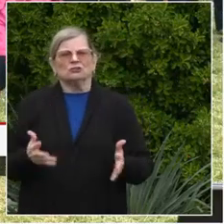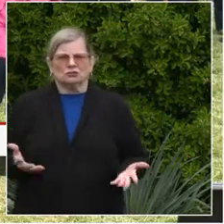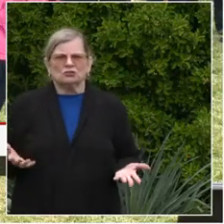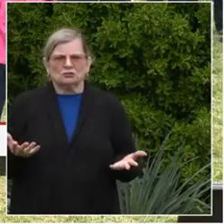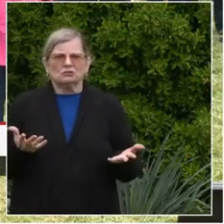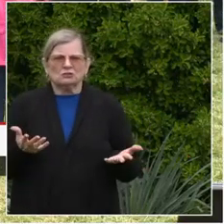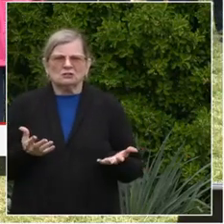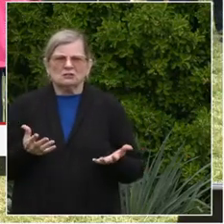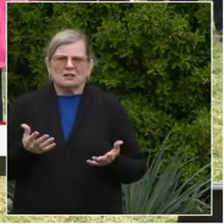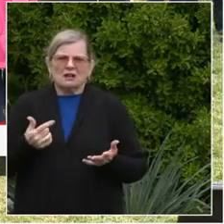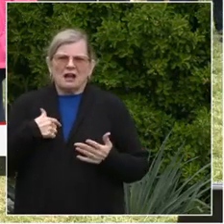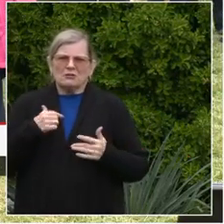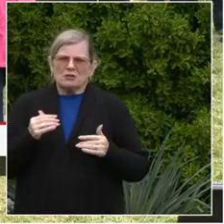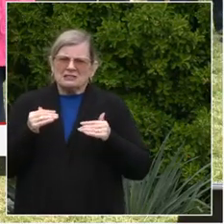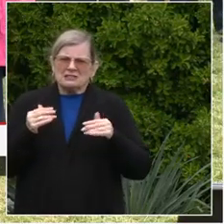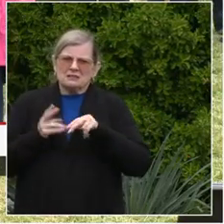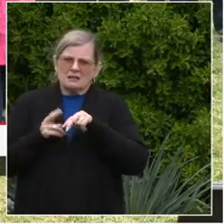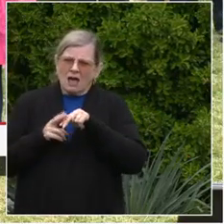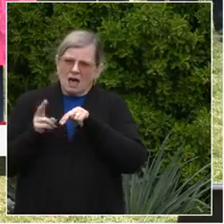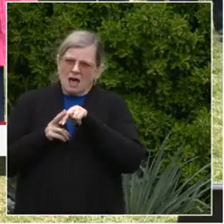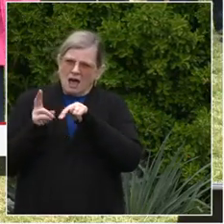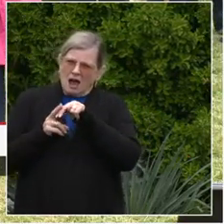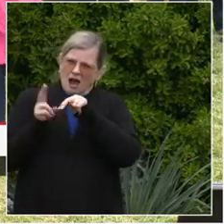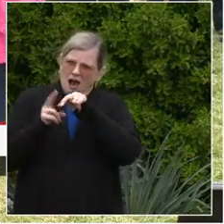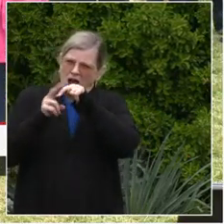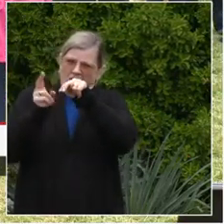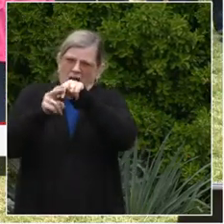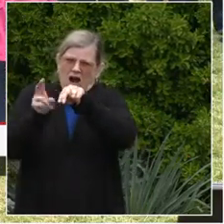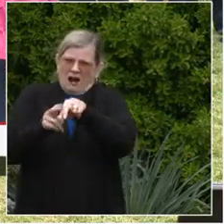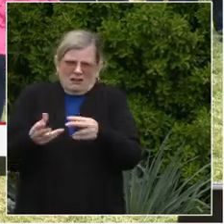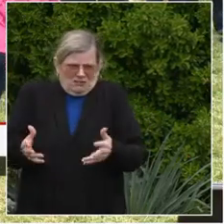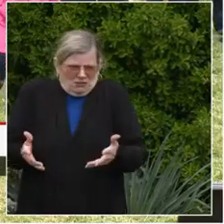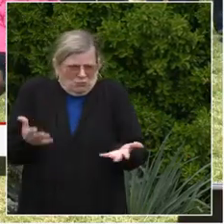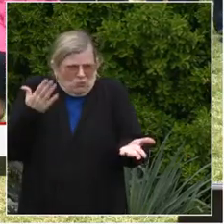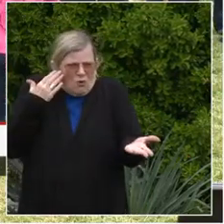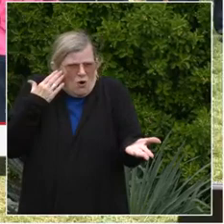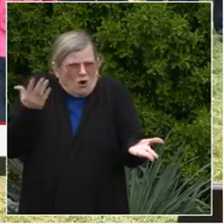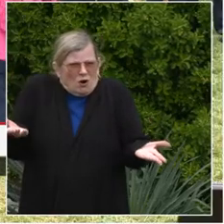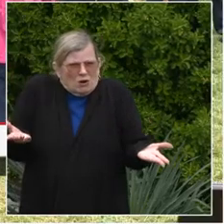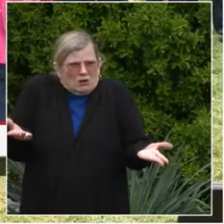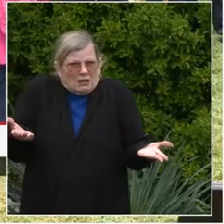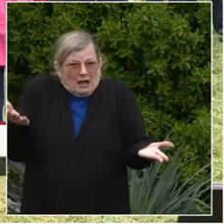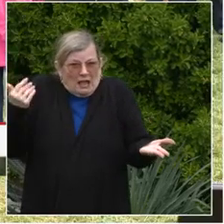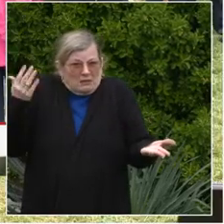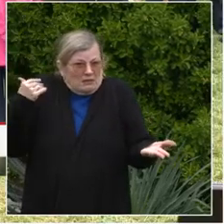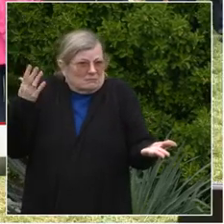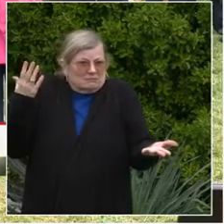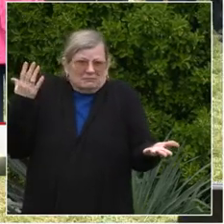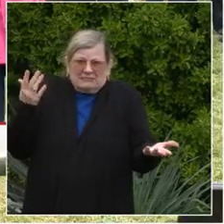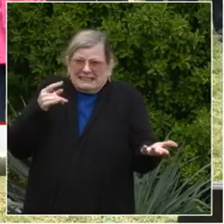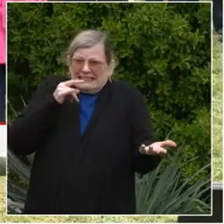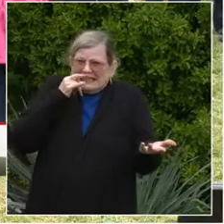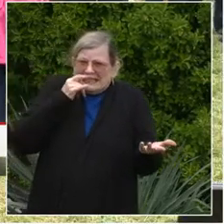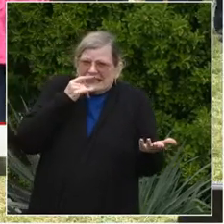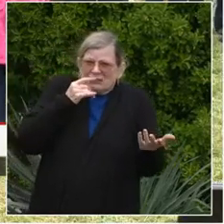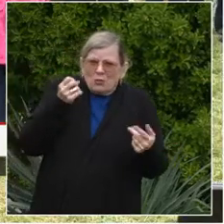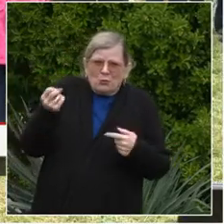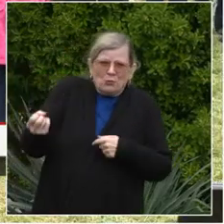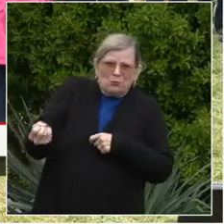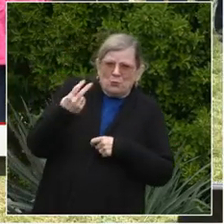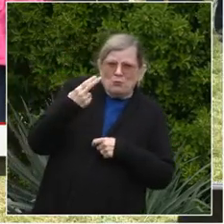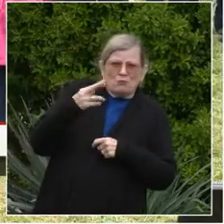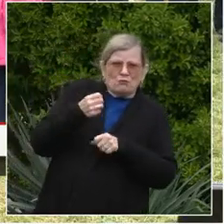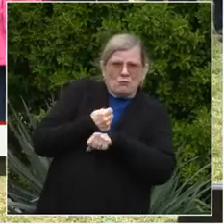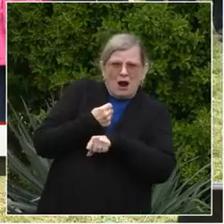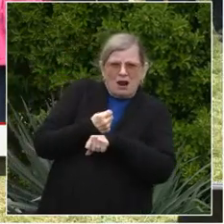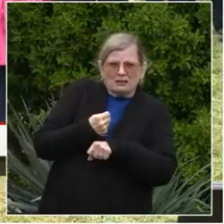graduate to more serious things, as you know. Mm-hmm. When I was a kid threw rocks and glass bulbs at me at Charles Tavern, sitting there